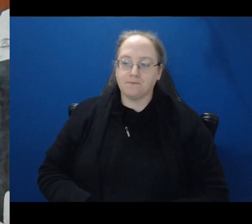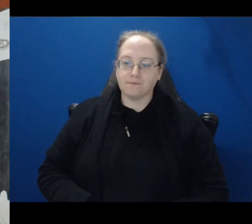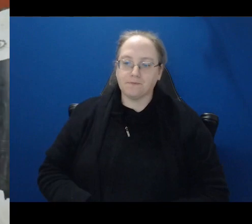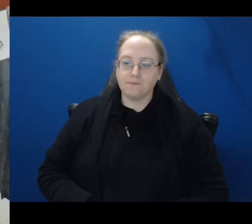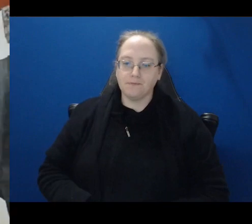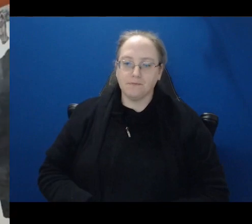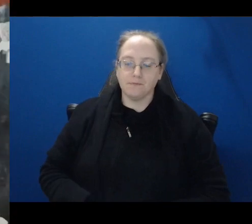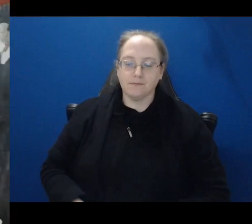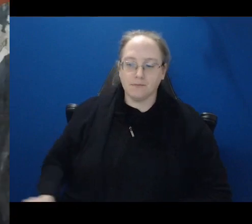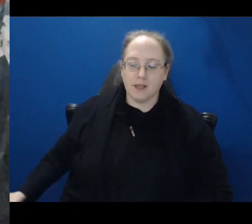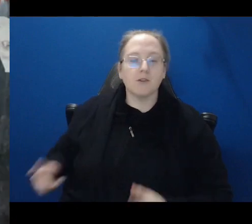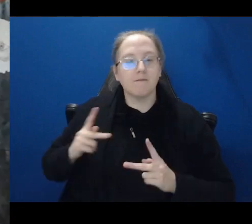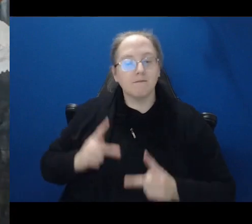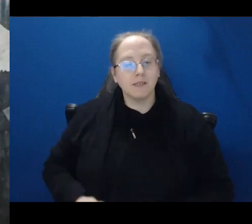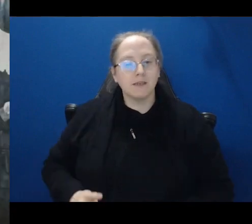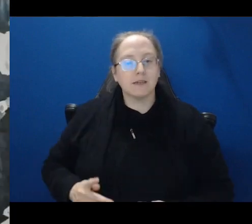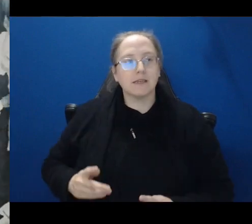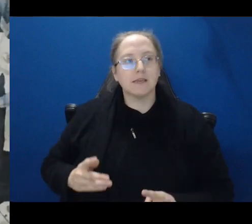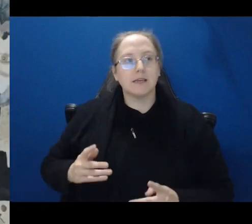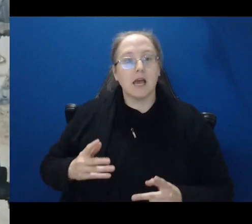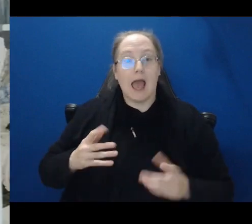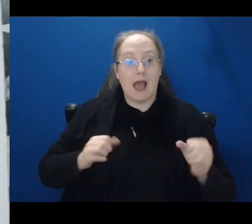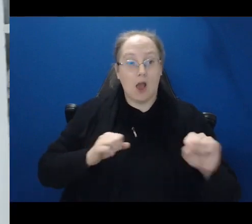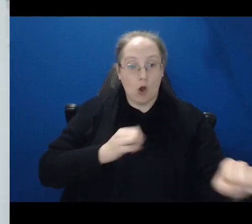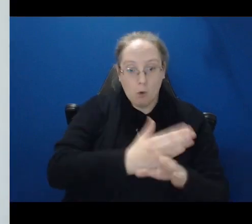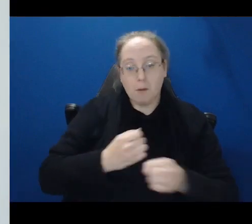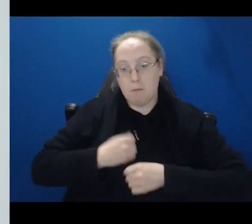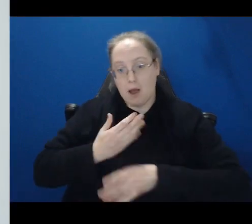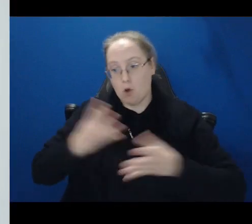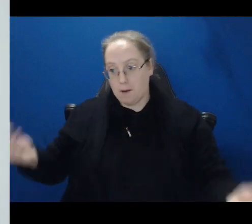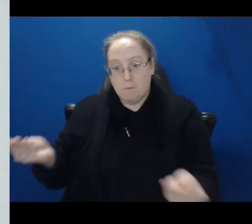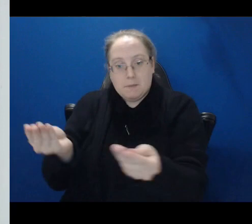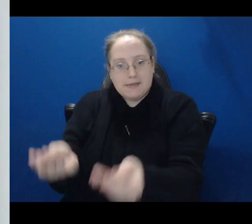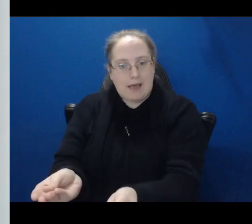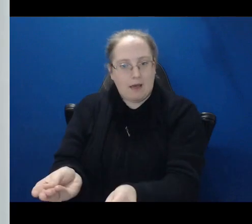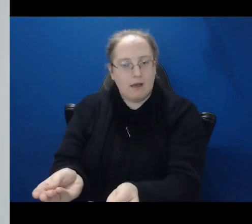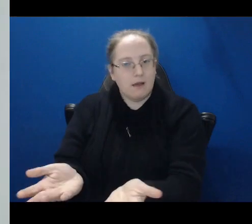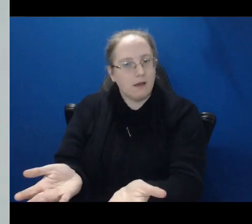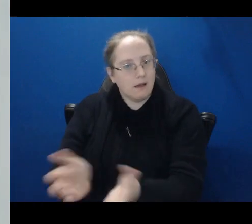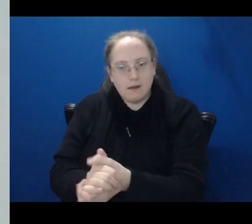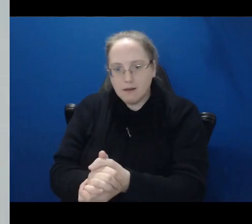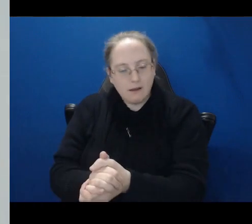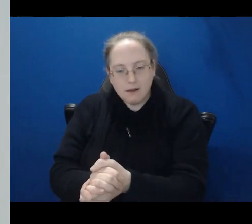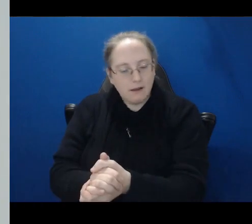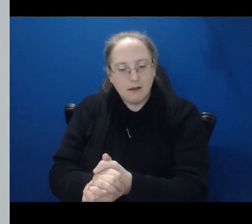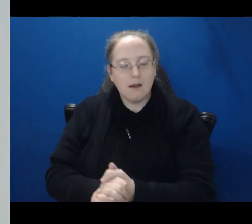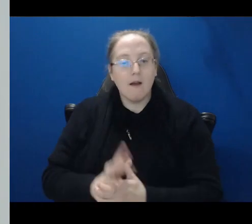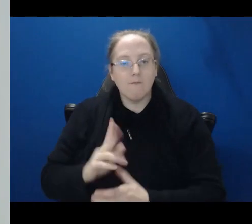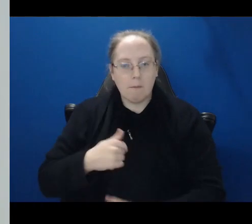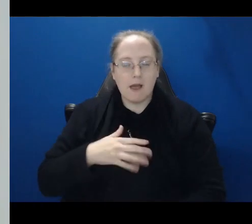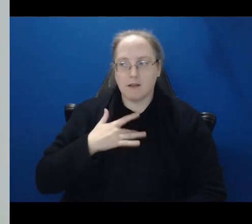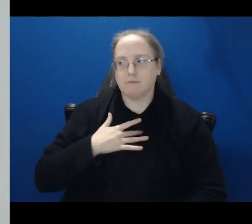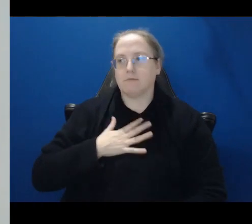just physically bringing them into the space. You know, for me it was like, oh gosh, my works are like